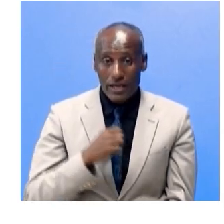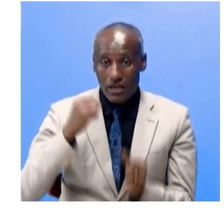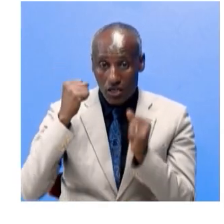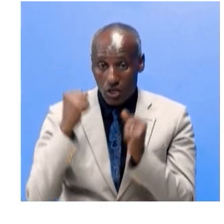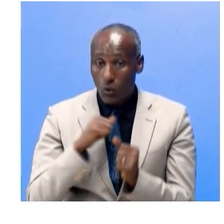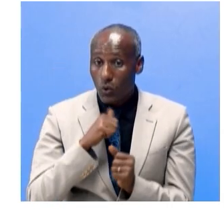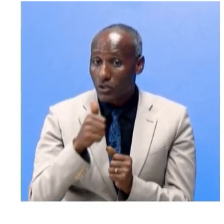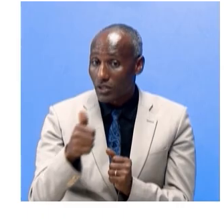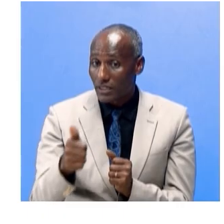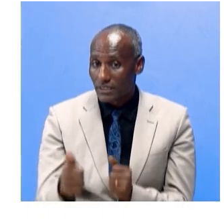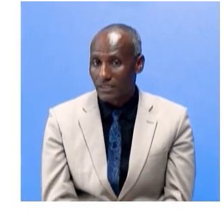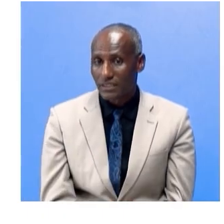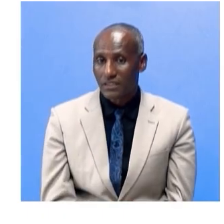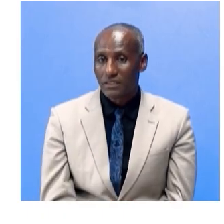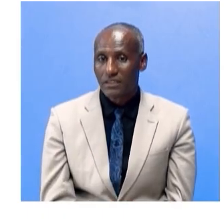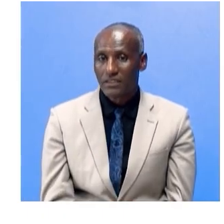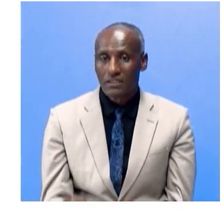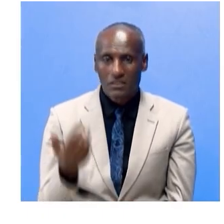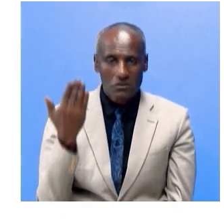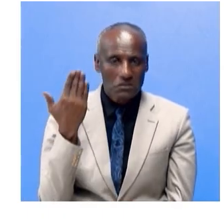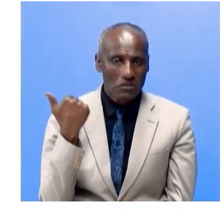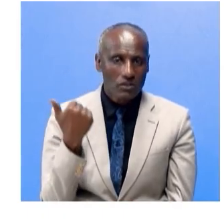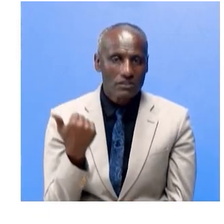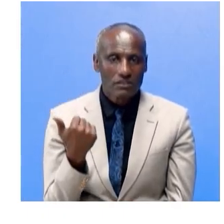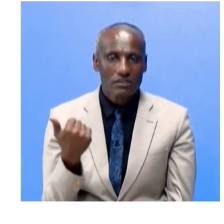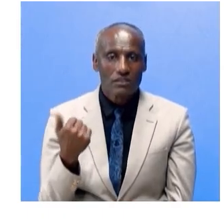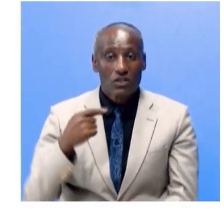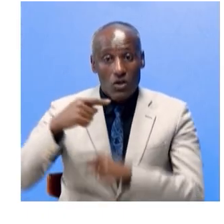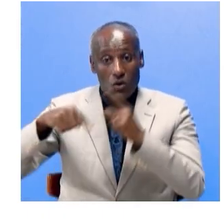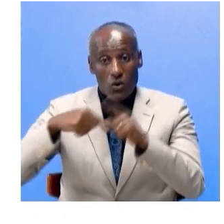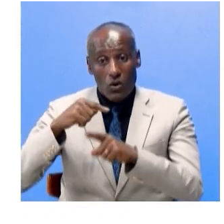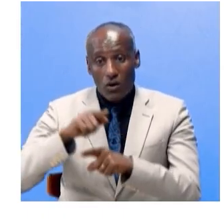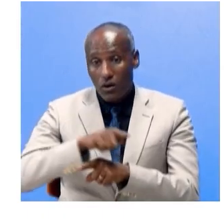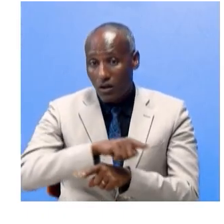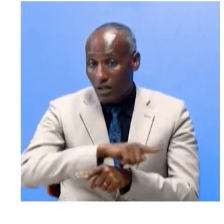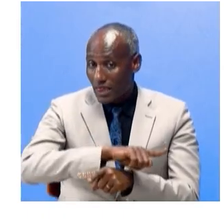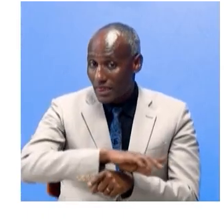could not or couldn't go there.